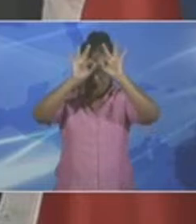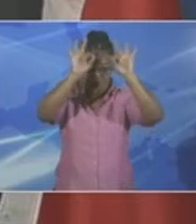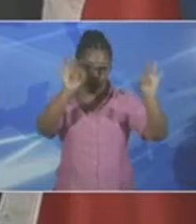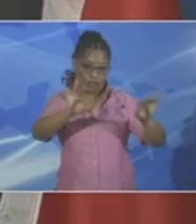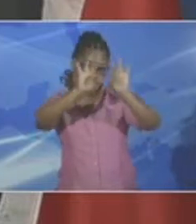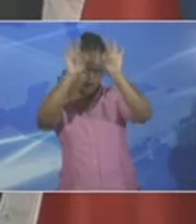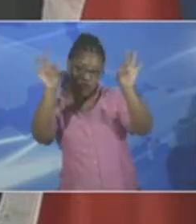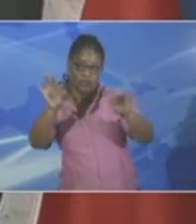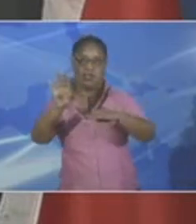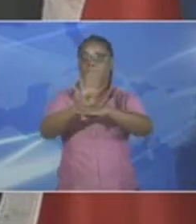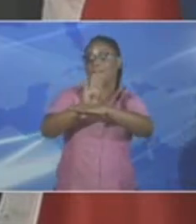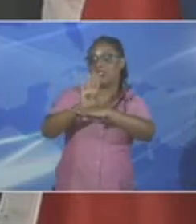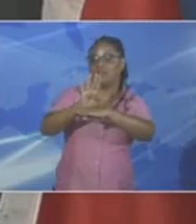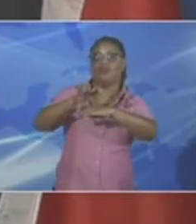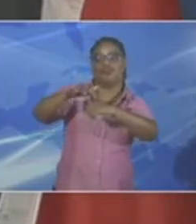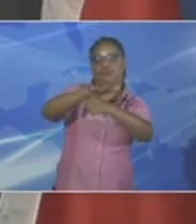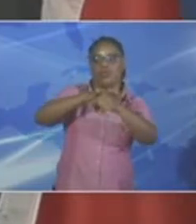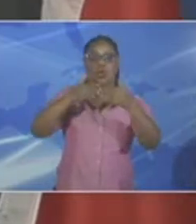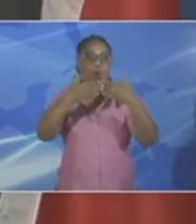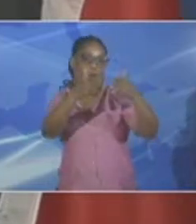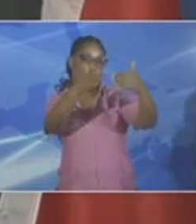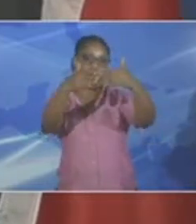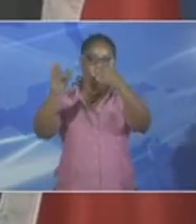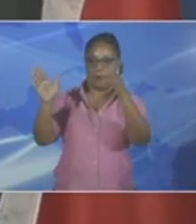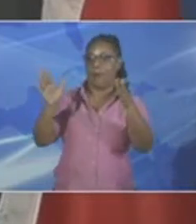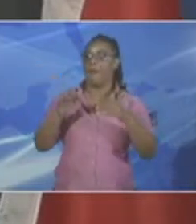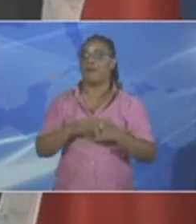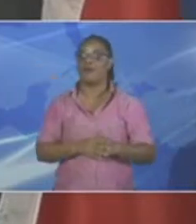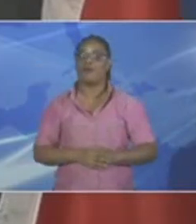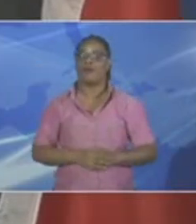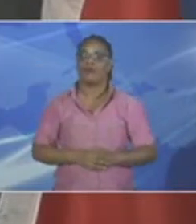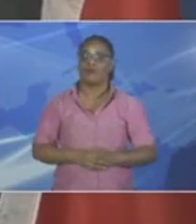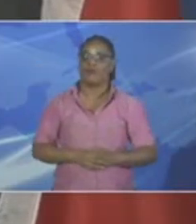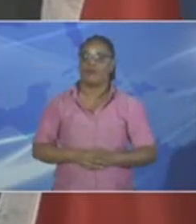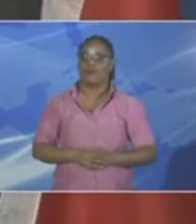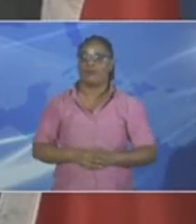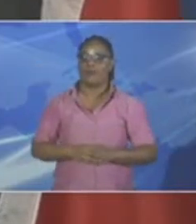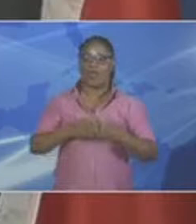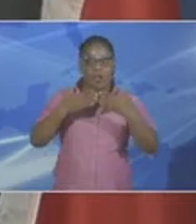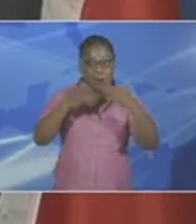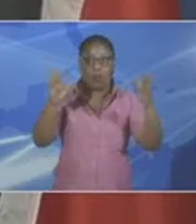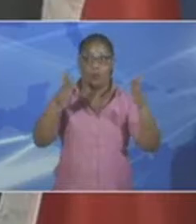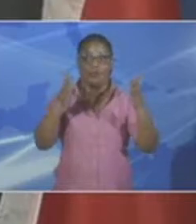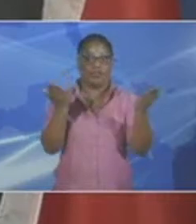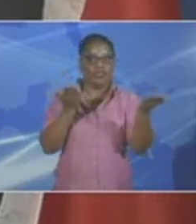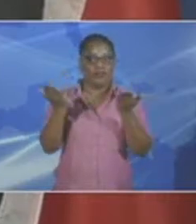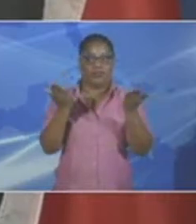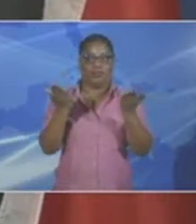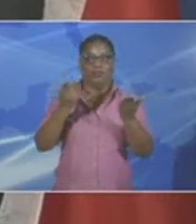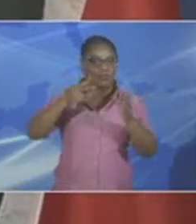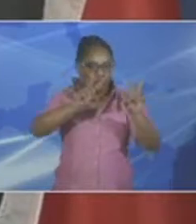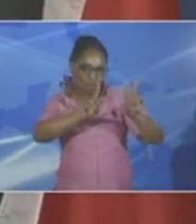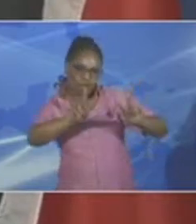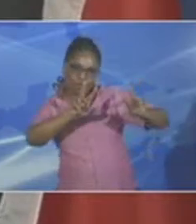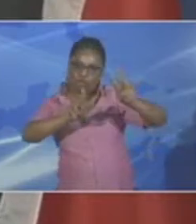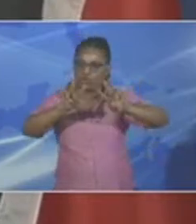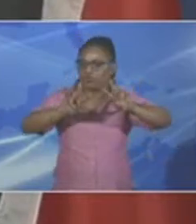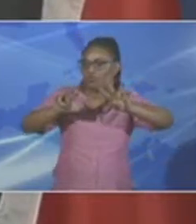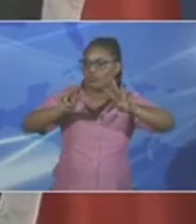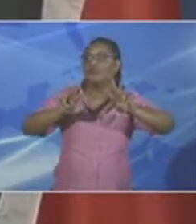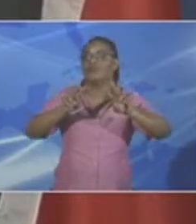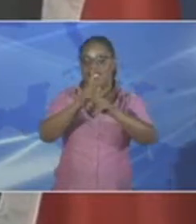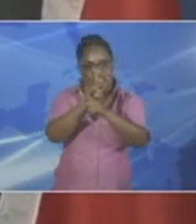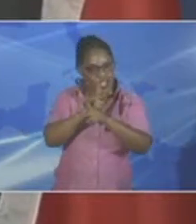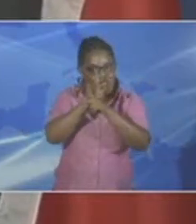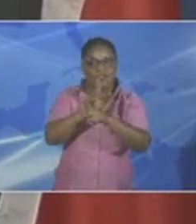service at home for significant periods, we very carefully and cautiously reopened the public